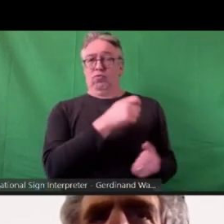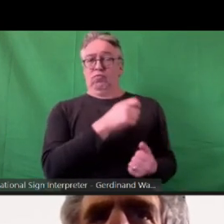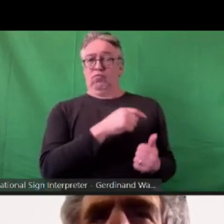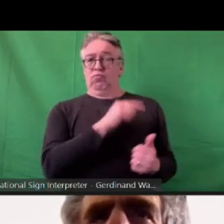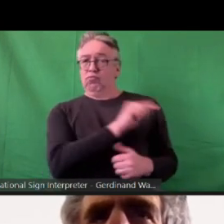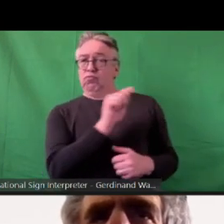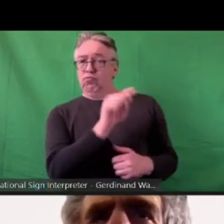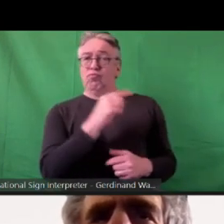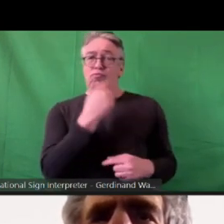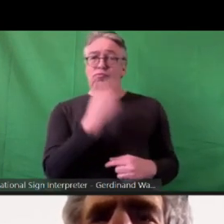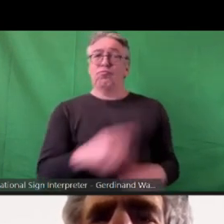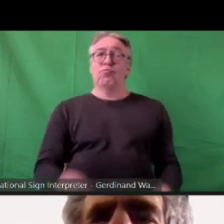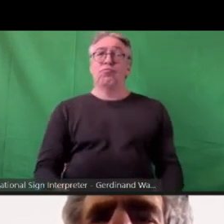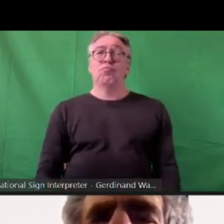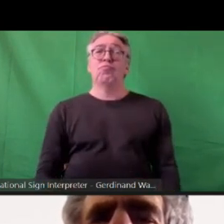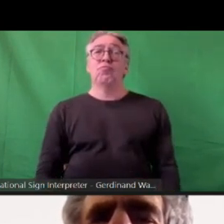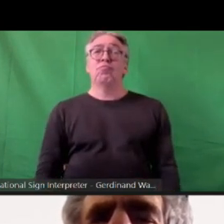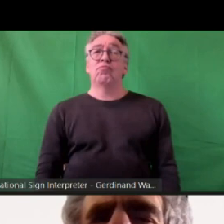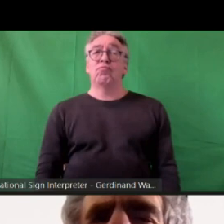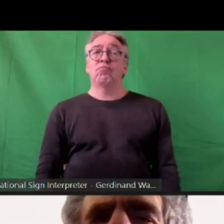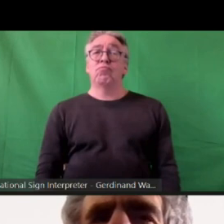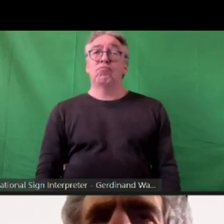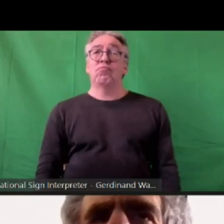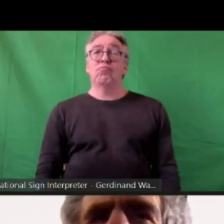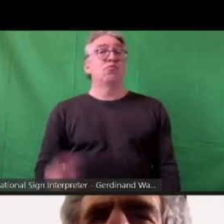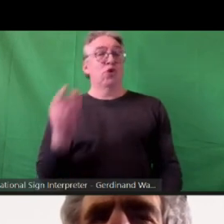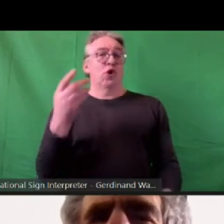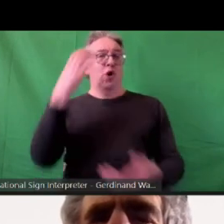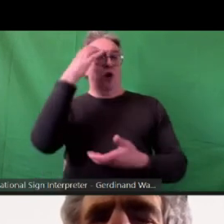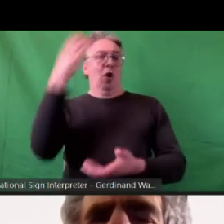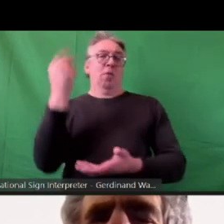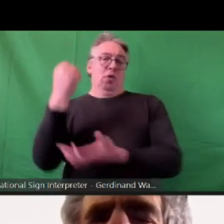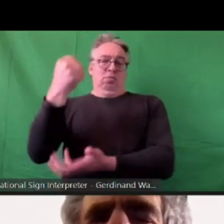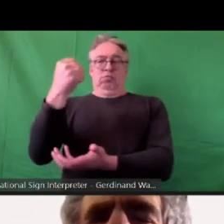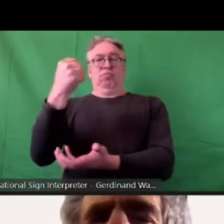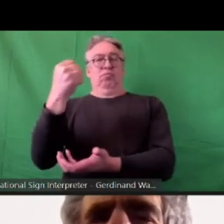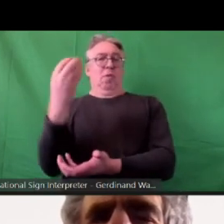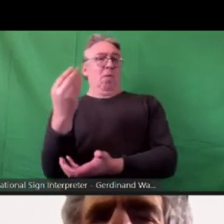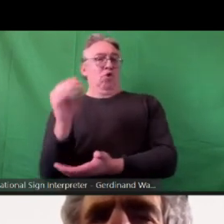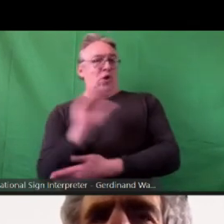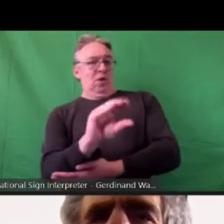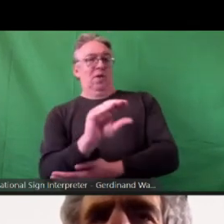coming up with the subsidies or coming up with,